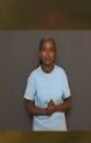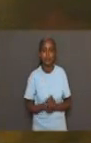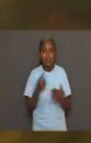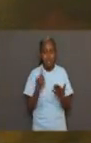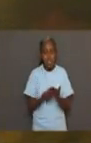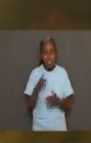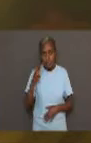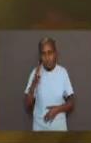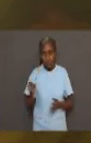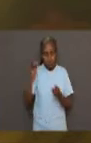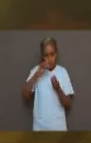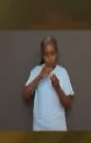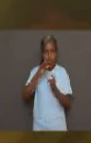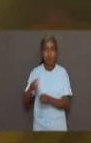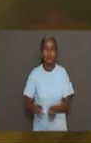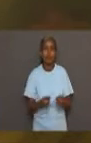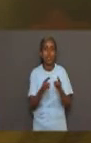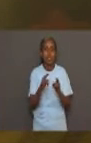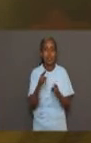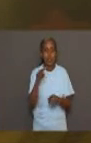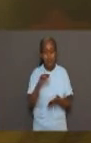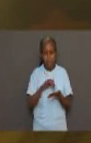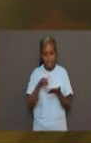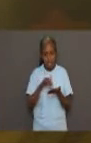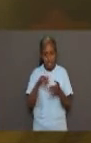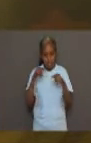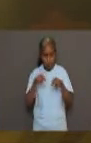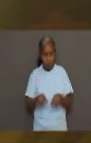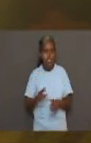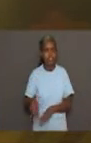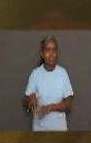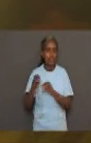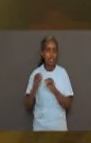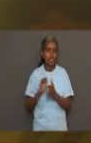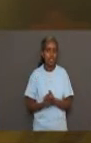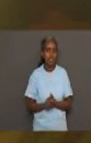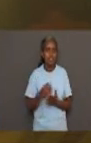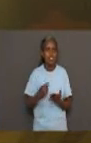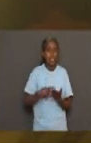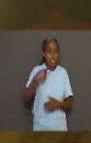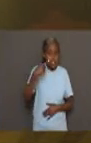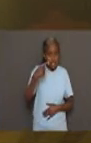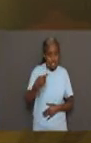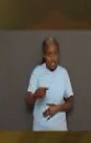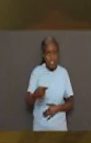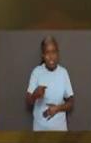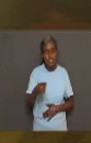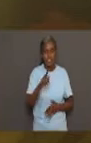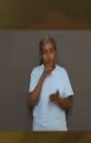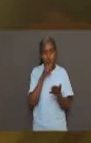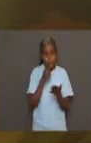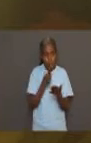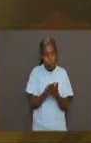There are two more methods we will study today, students. The next is called